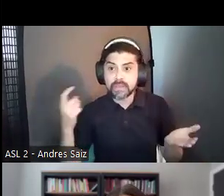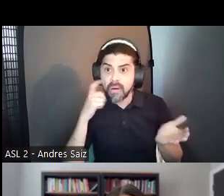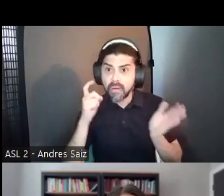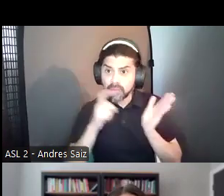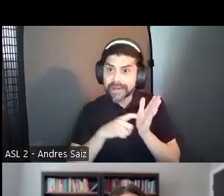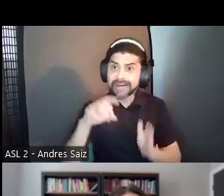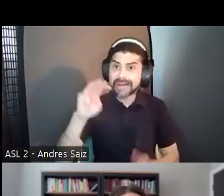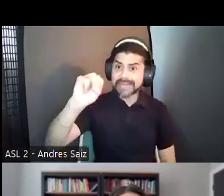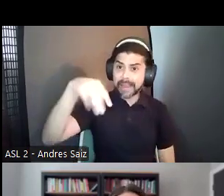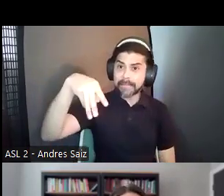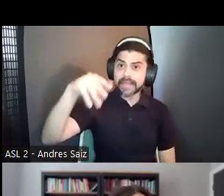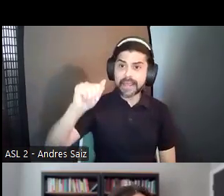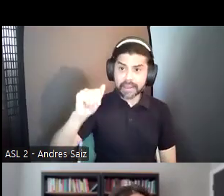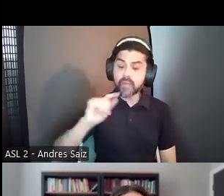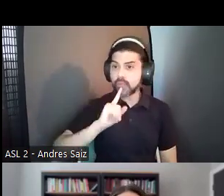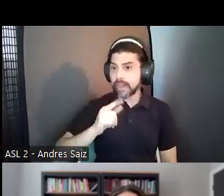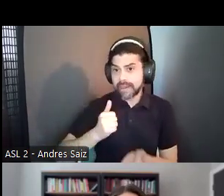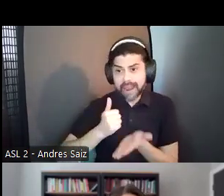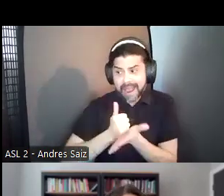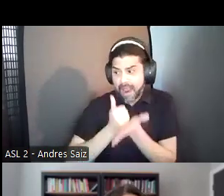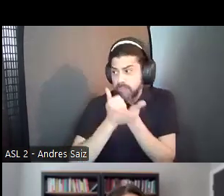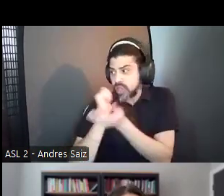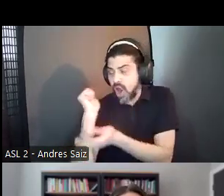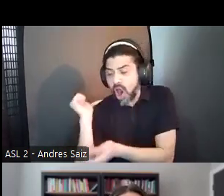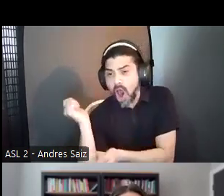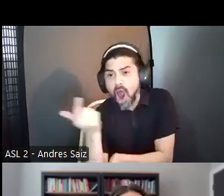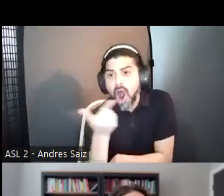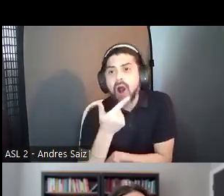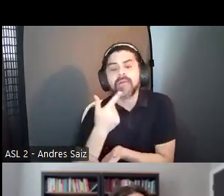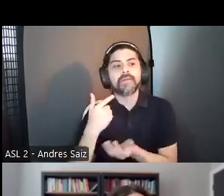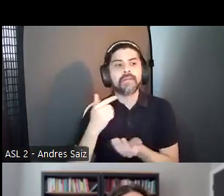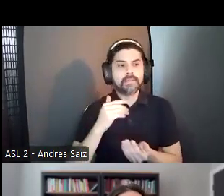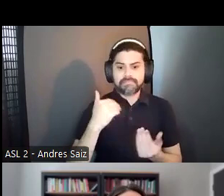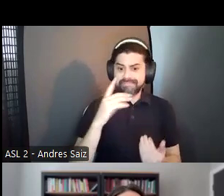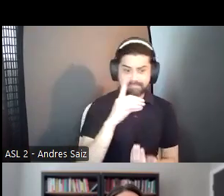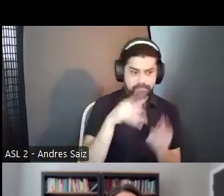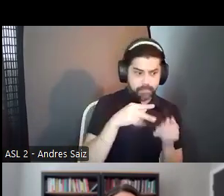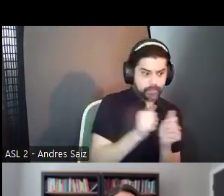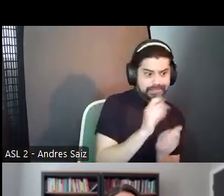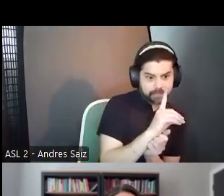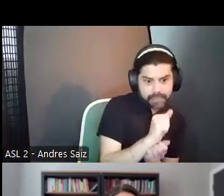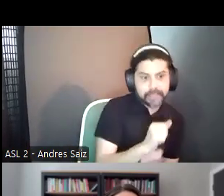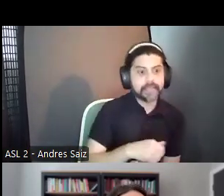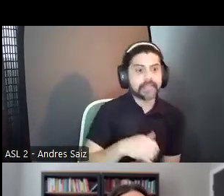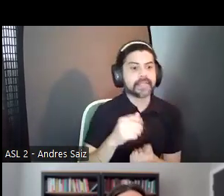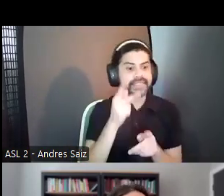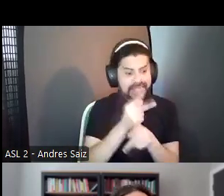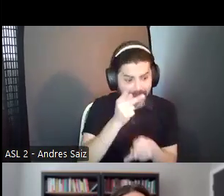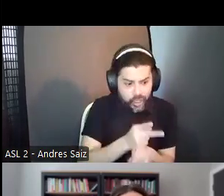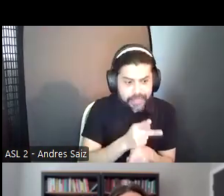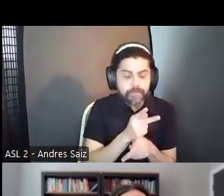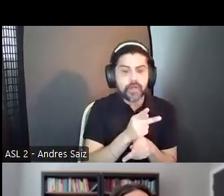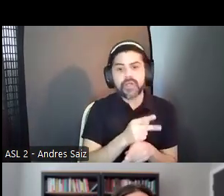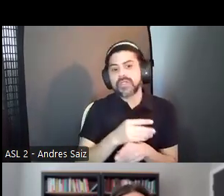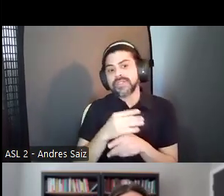older adults. It includes people with disabilities, family caregivers, the direct care workforce, and